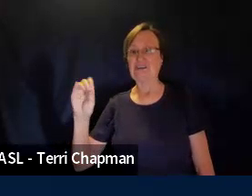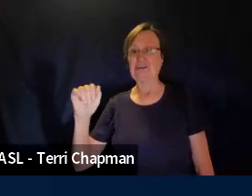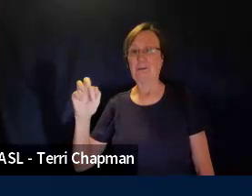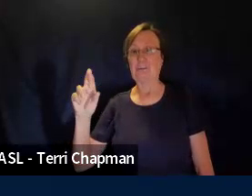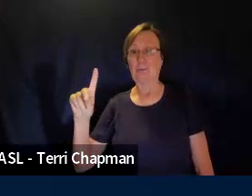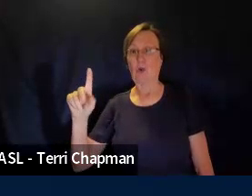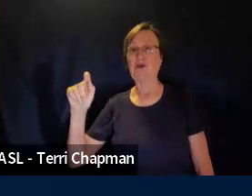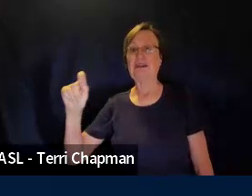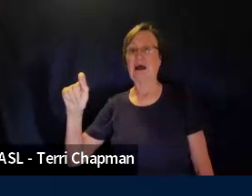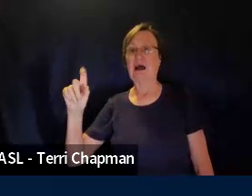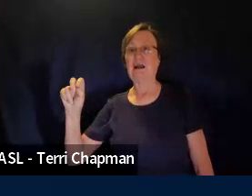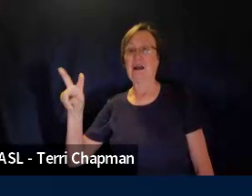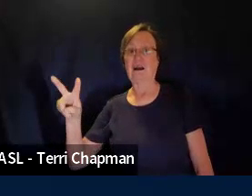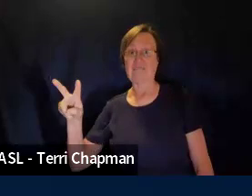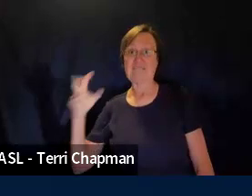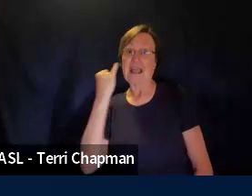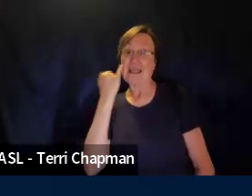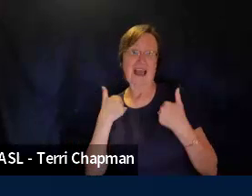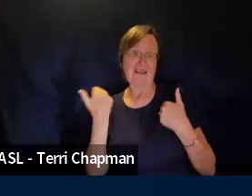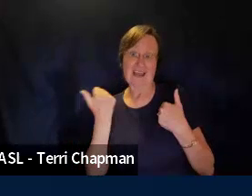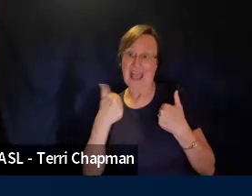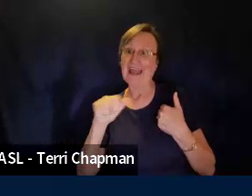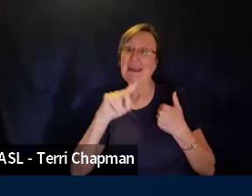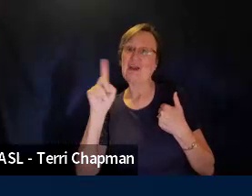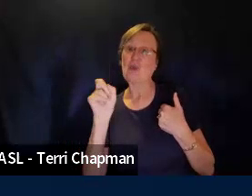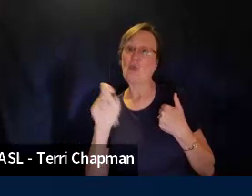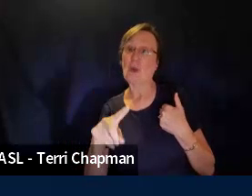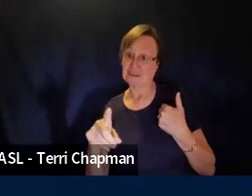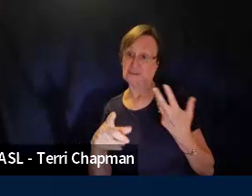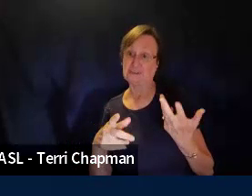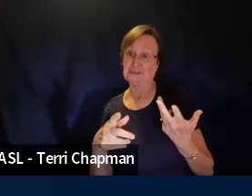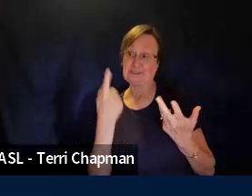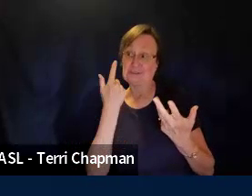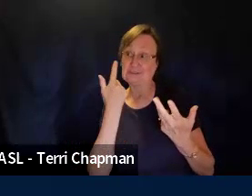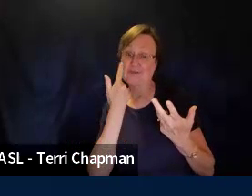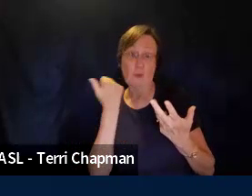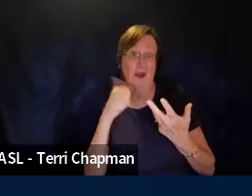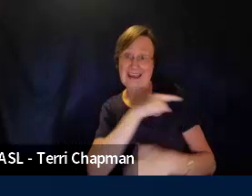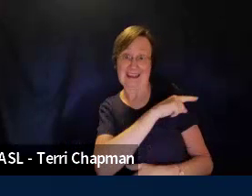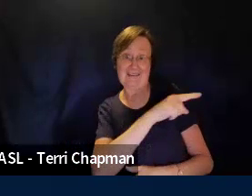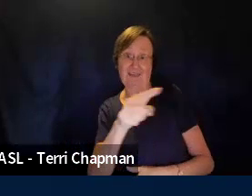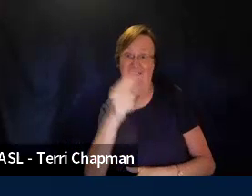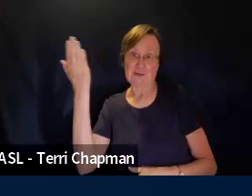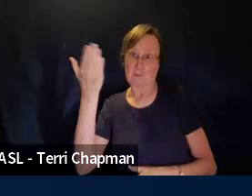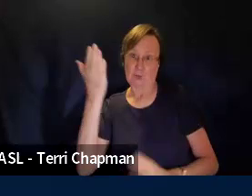ai@access-board.gov if they have any questions for any of these